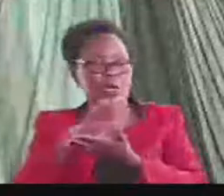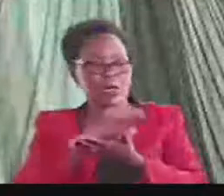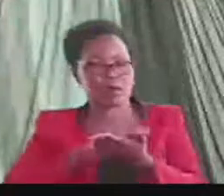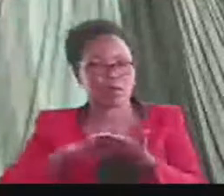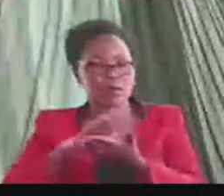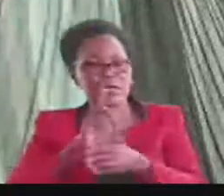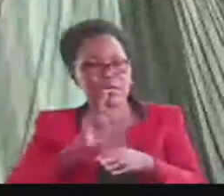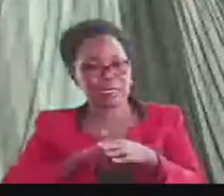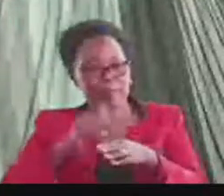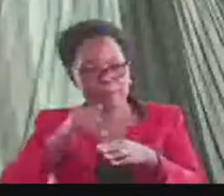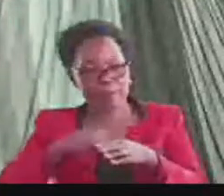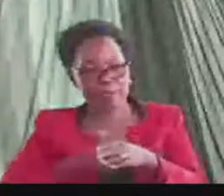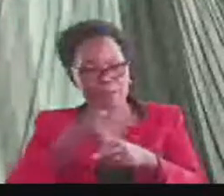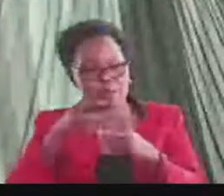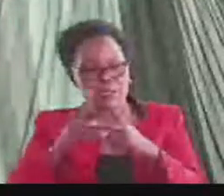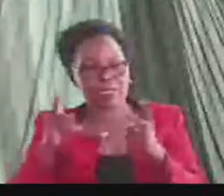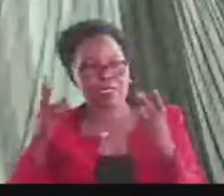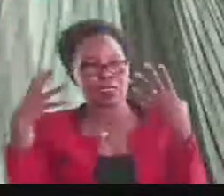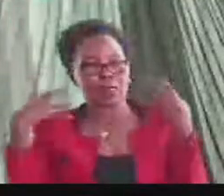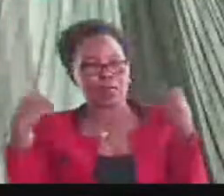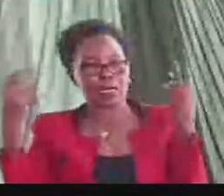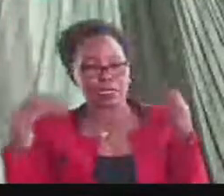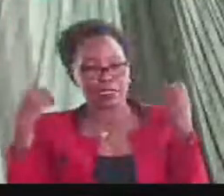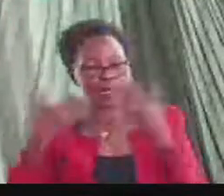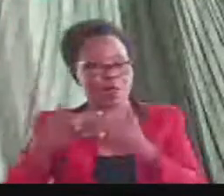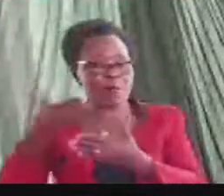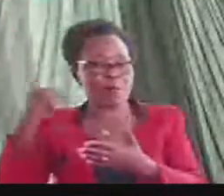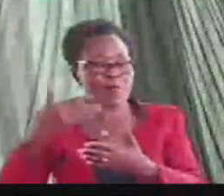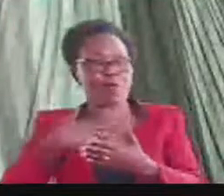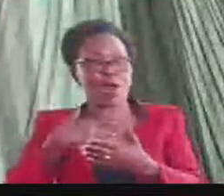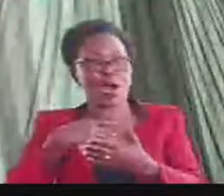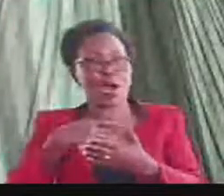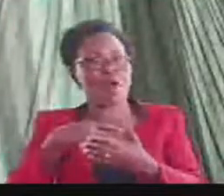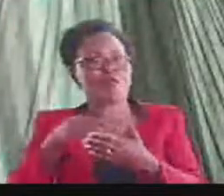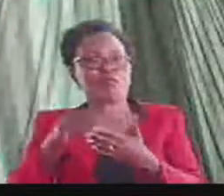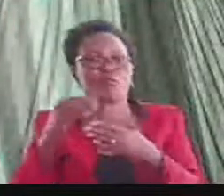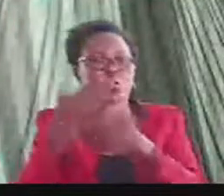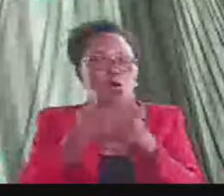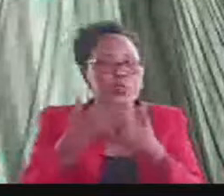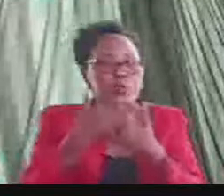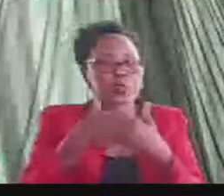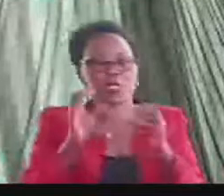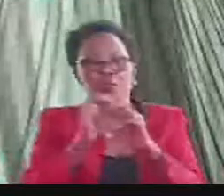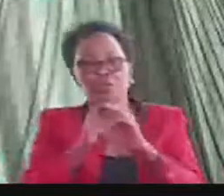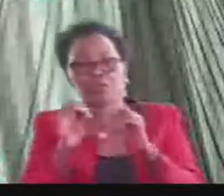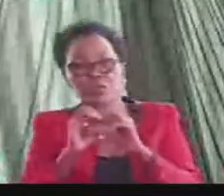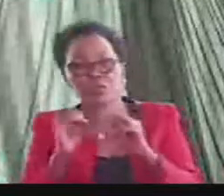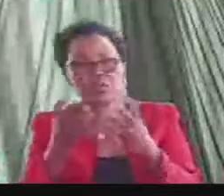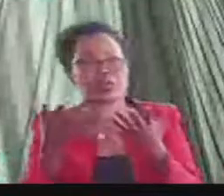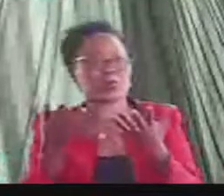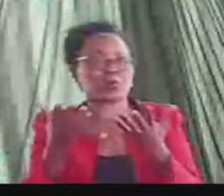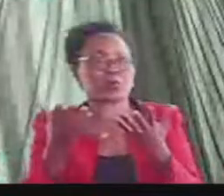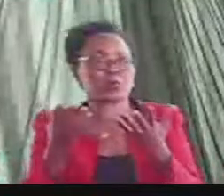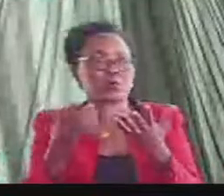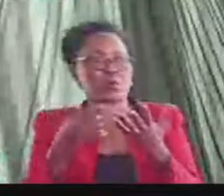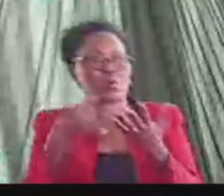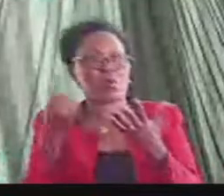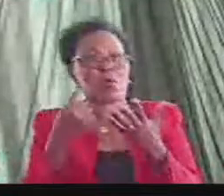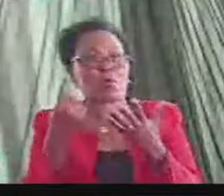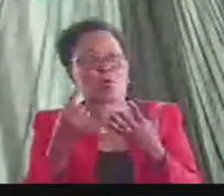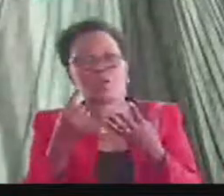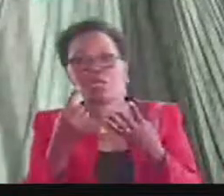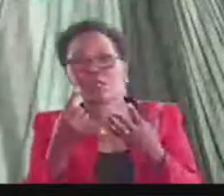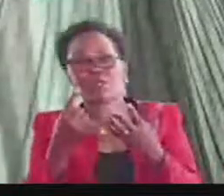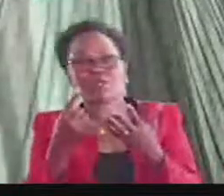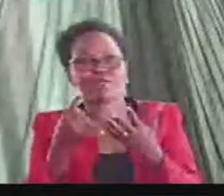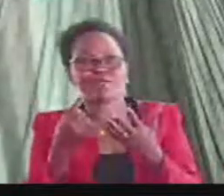our times there wasn't a lot of digitization. You have your computer in the office and you use it to produce your pleadings